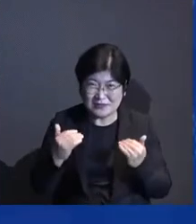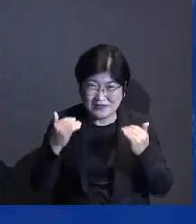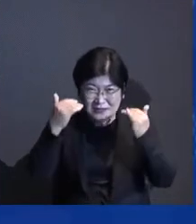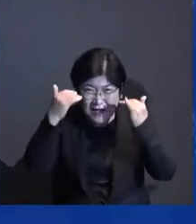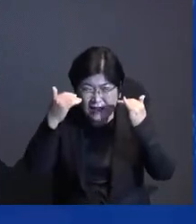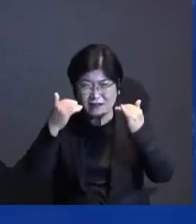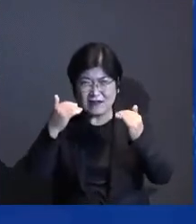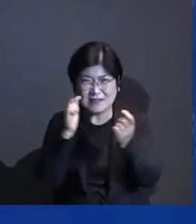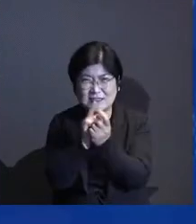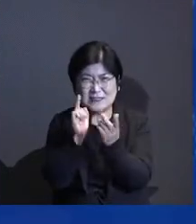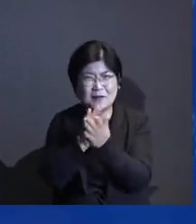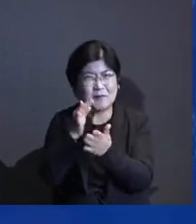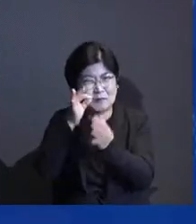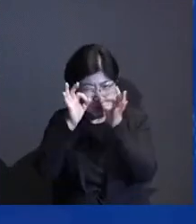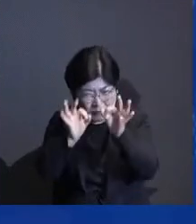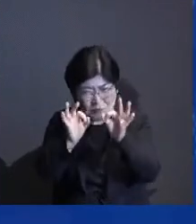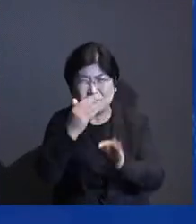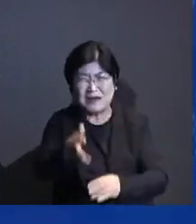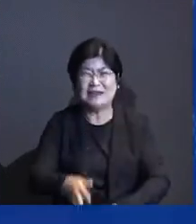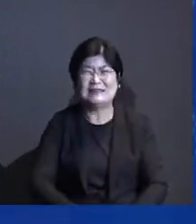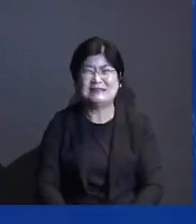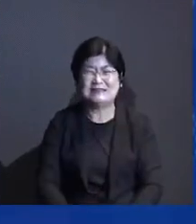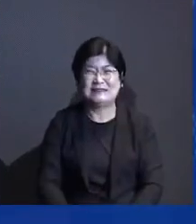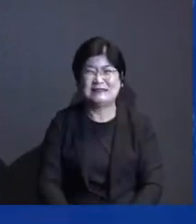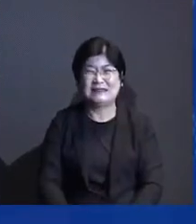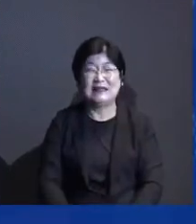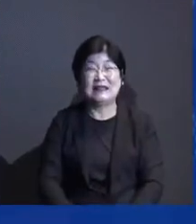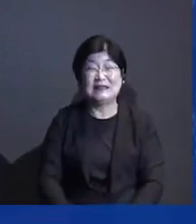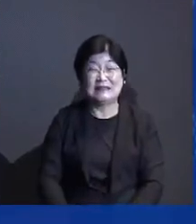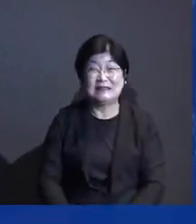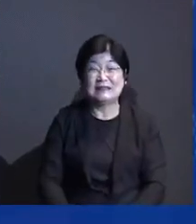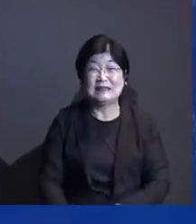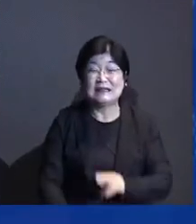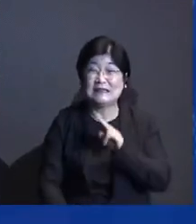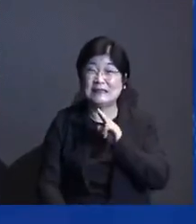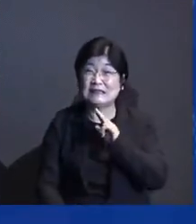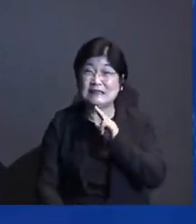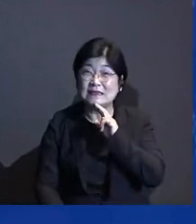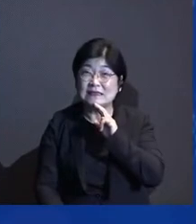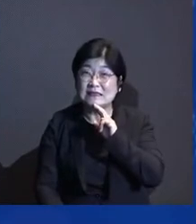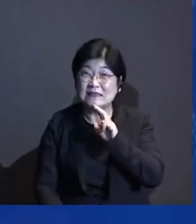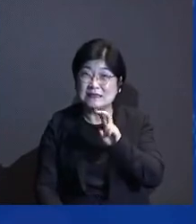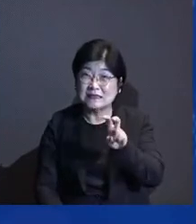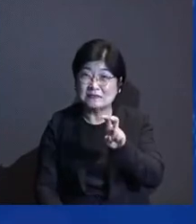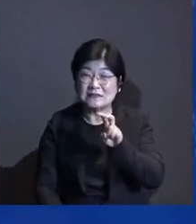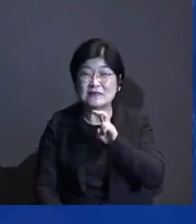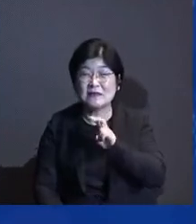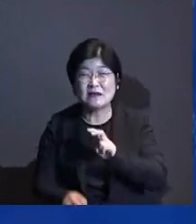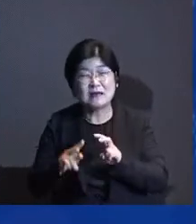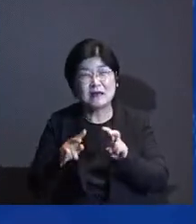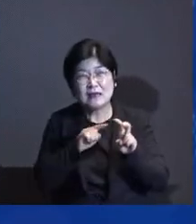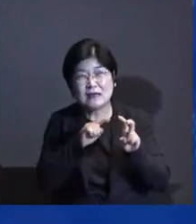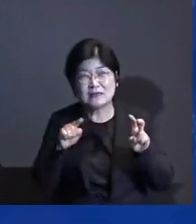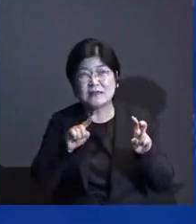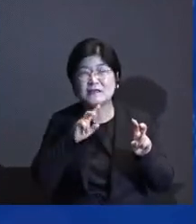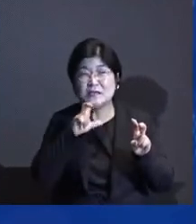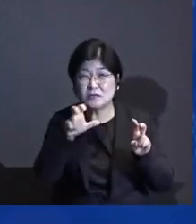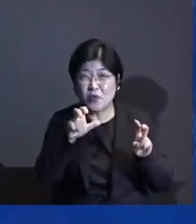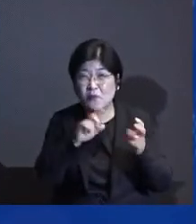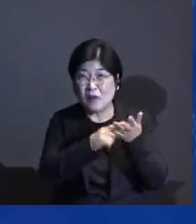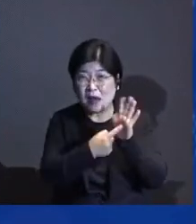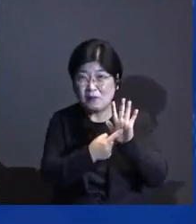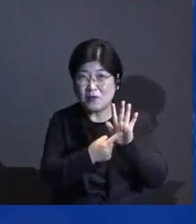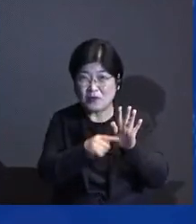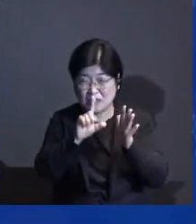about allocating about 20 to 25 minutes for each project, but we spent quite more on